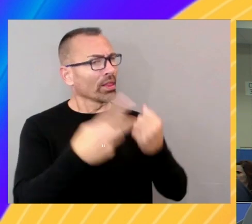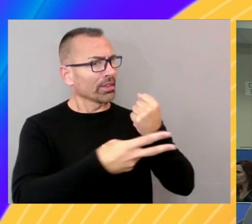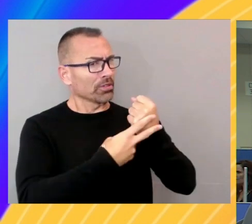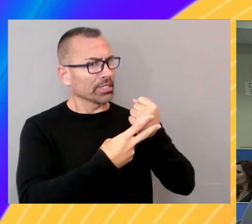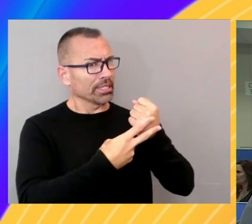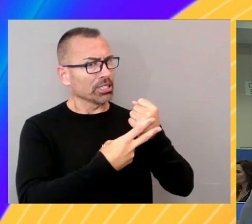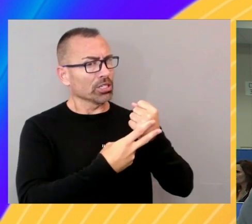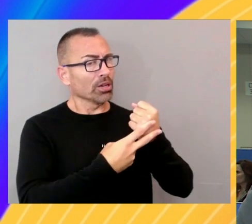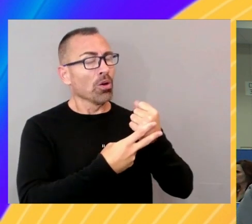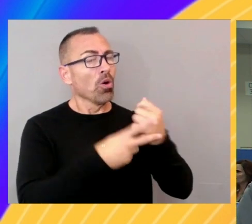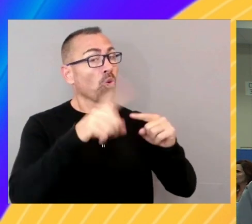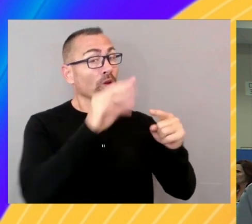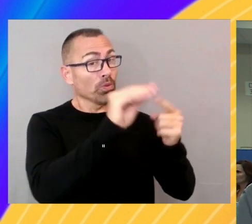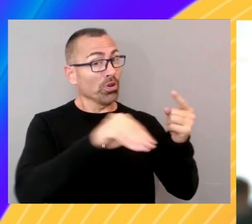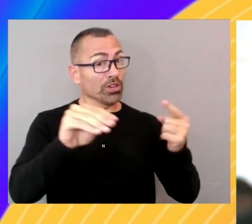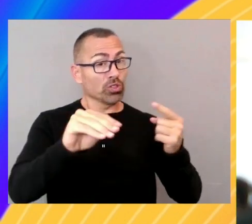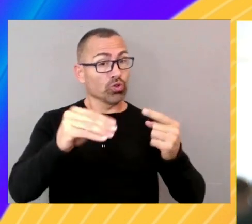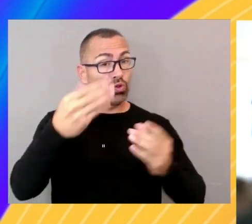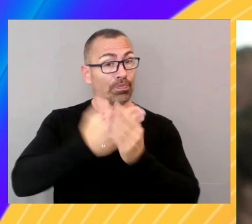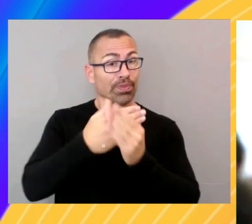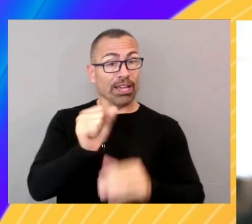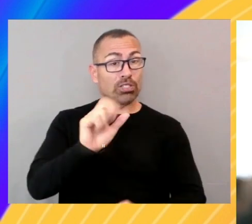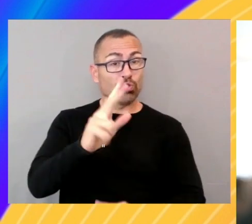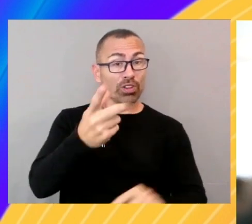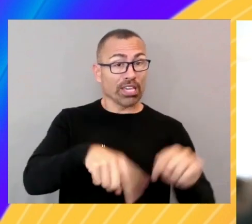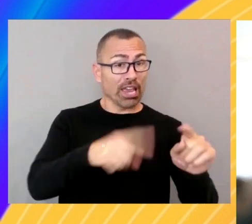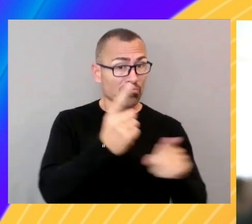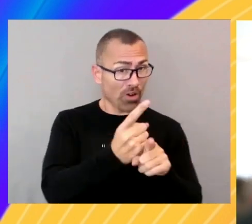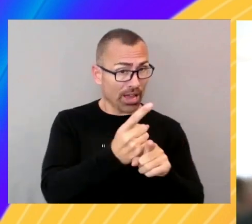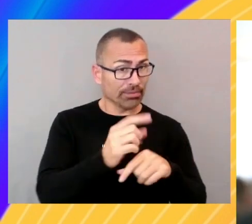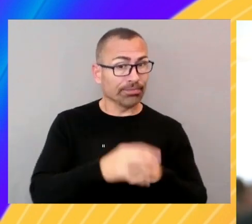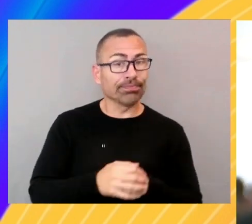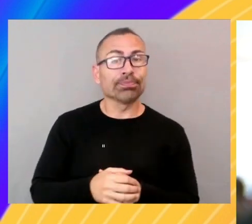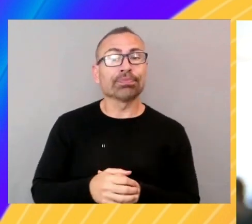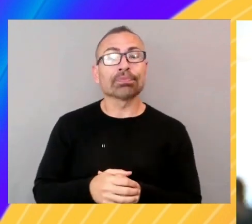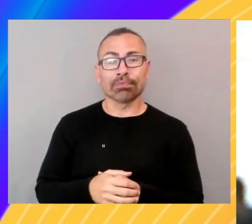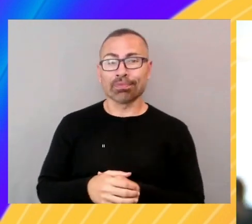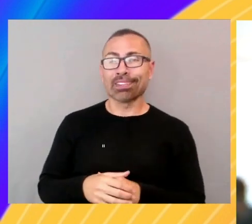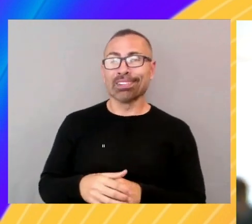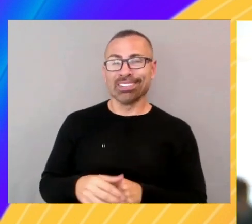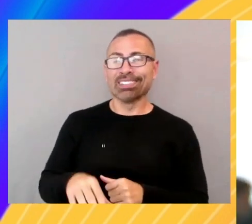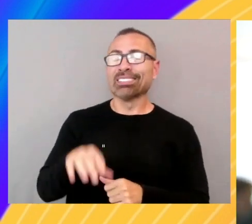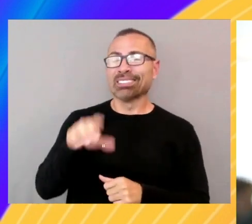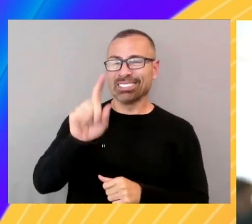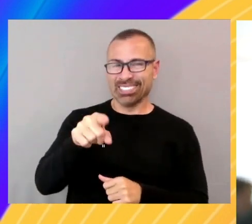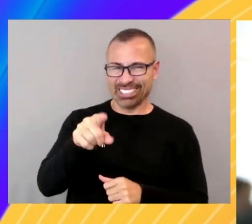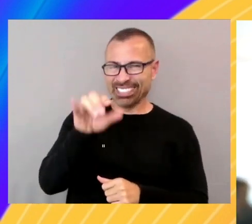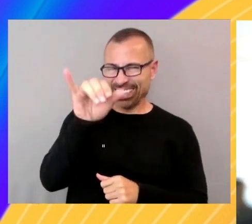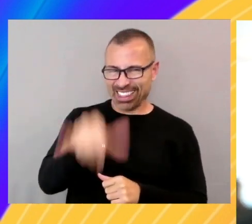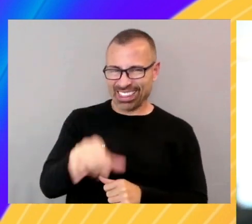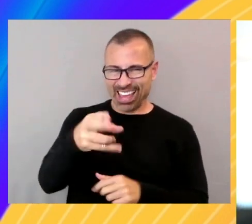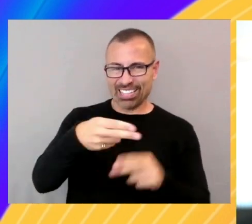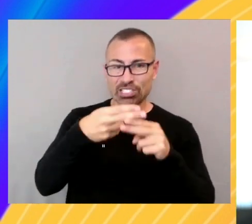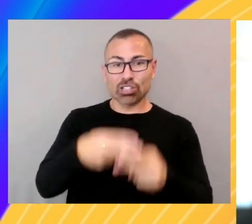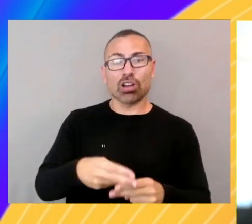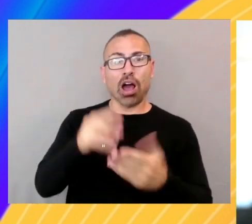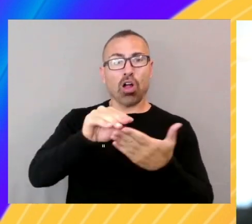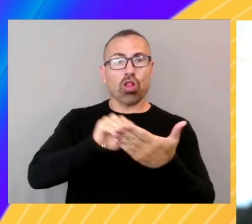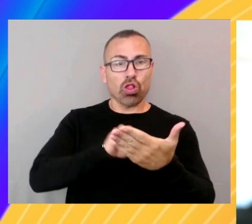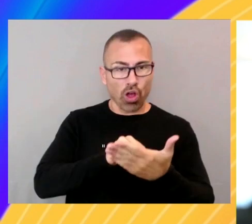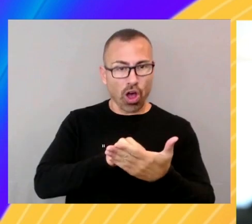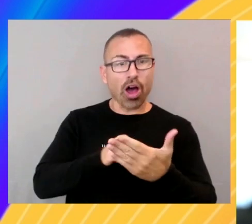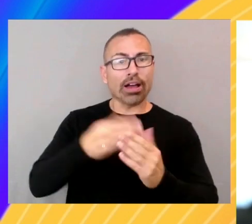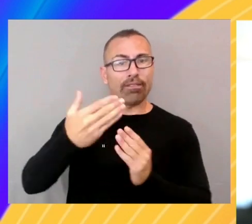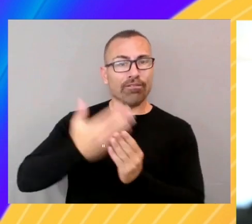in the S3, or can you? Yeah, so that feature is specifically called log file validation, and it is used for trails. So what it